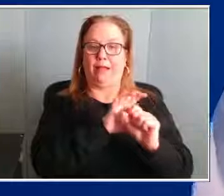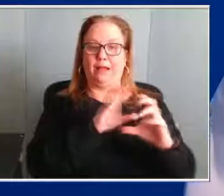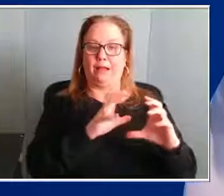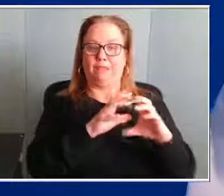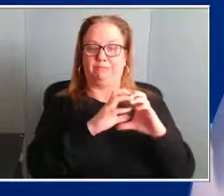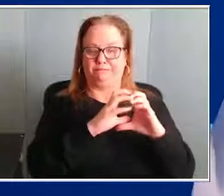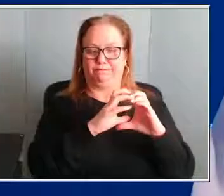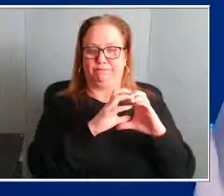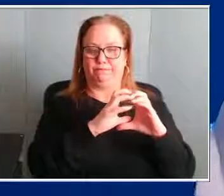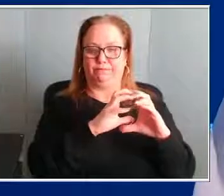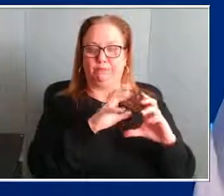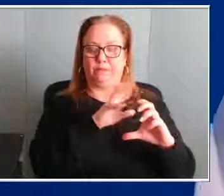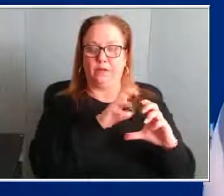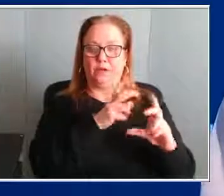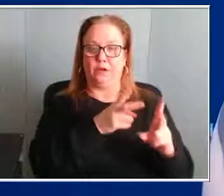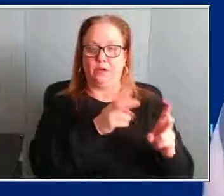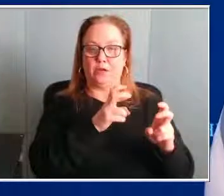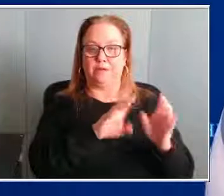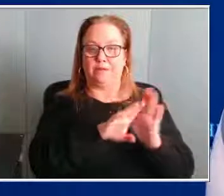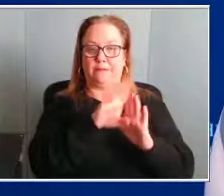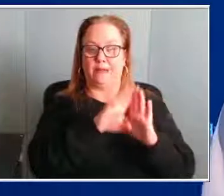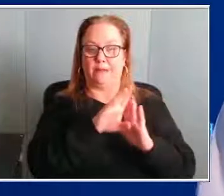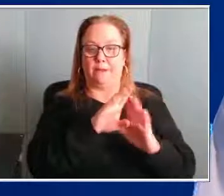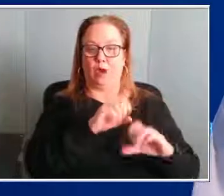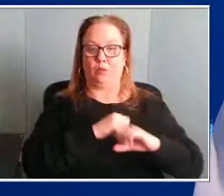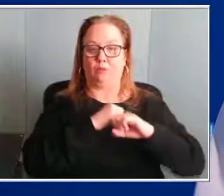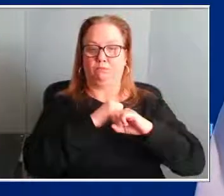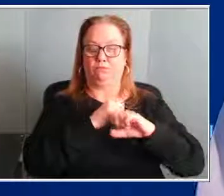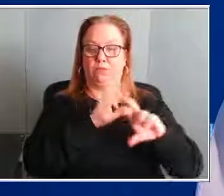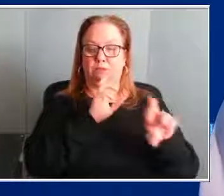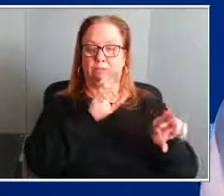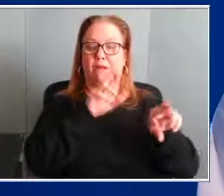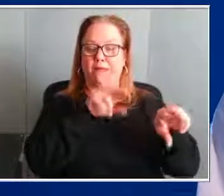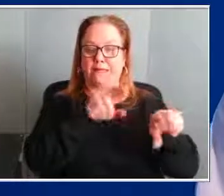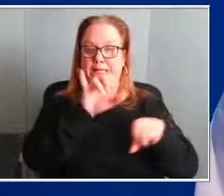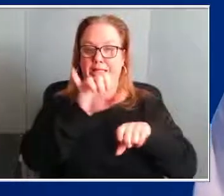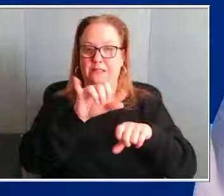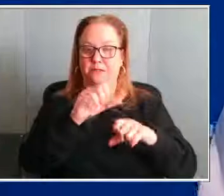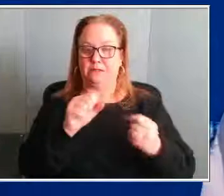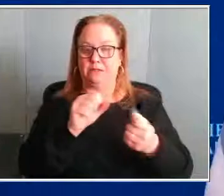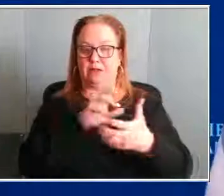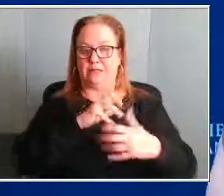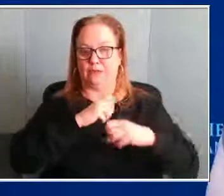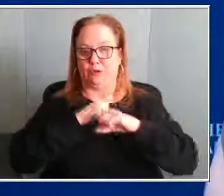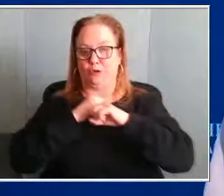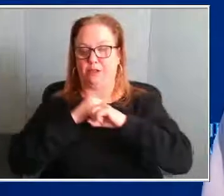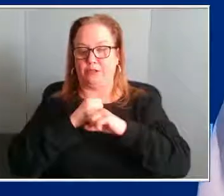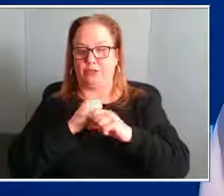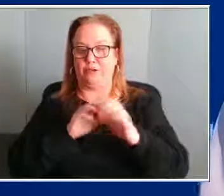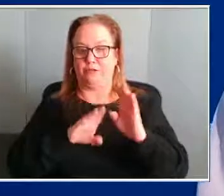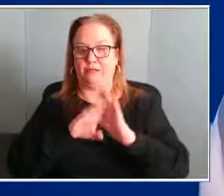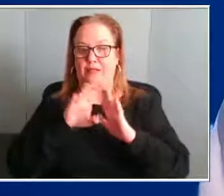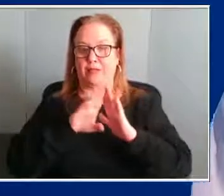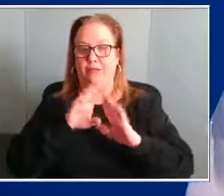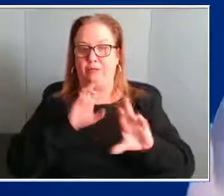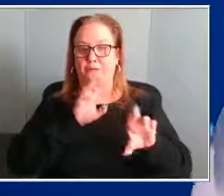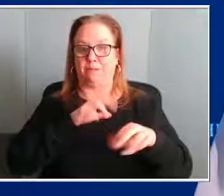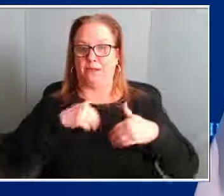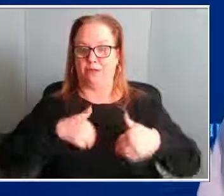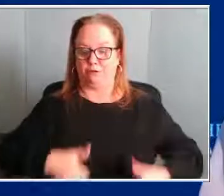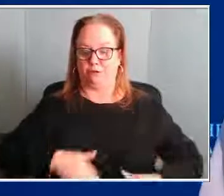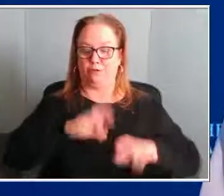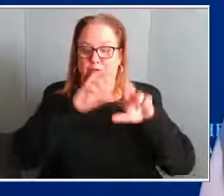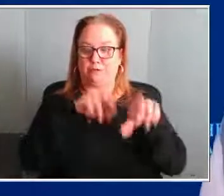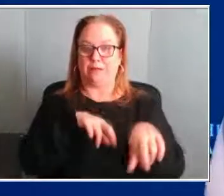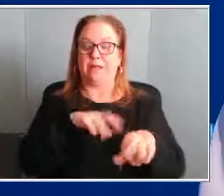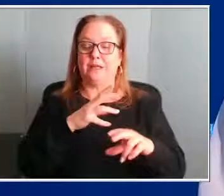conformation which you are able to develop an immune response to, and that is what's causing that protection. You develop that immune response to that so that when you do